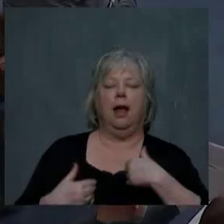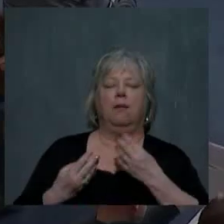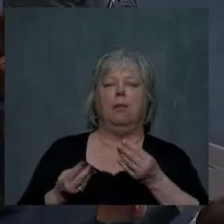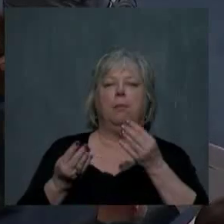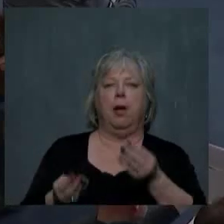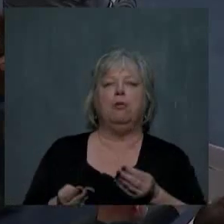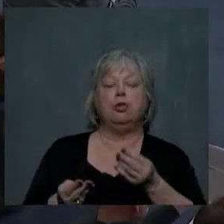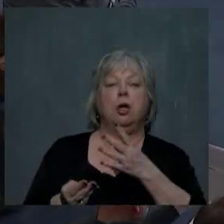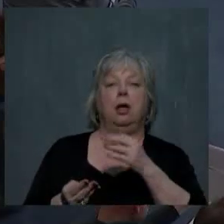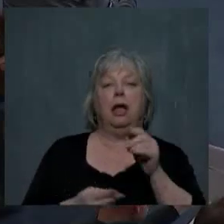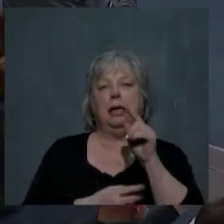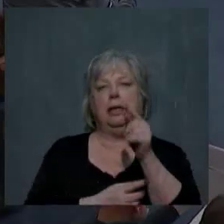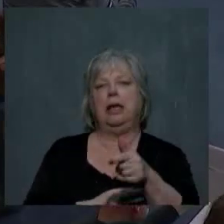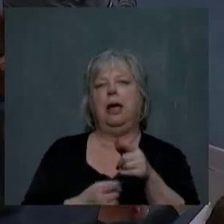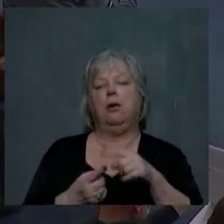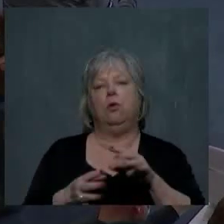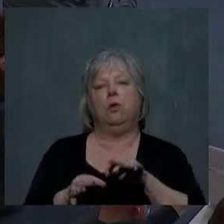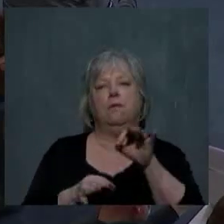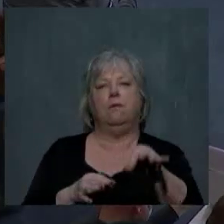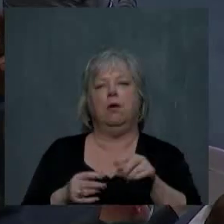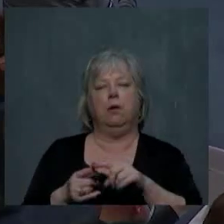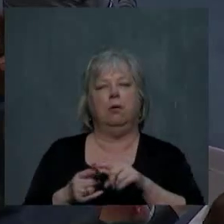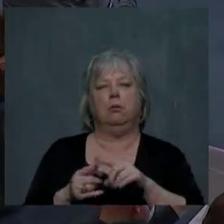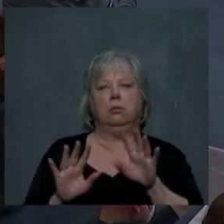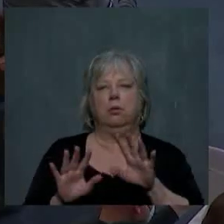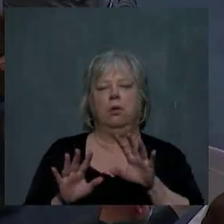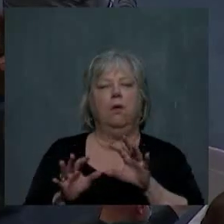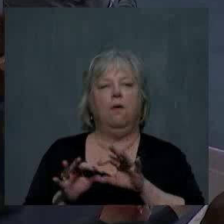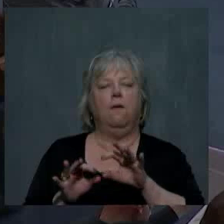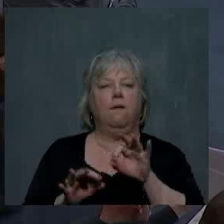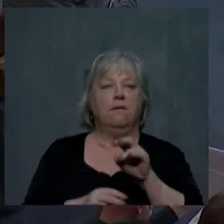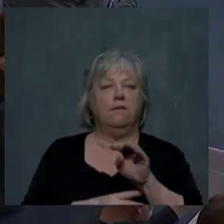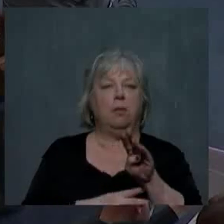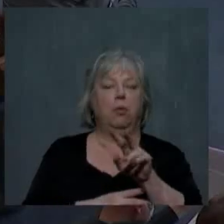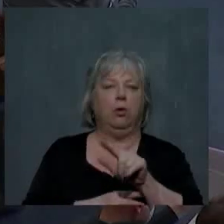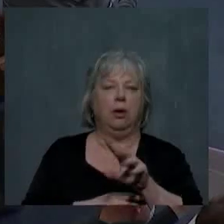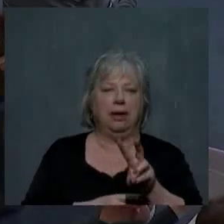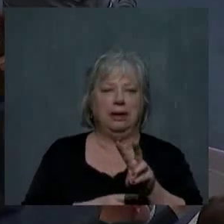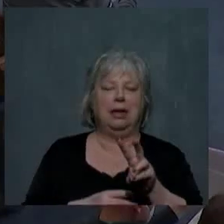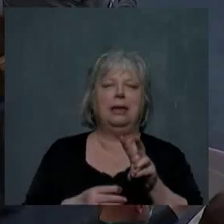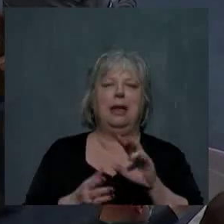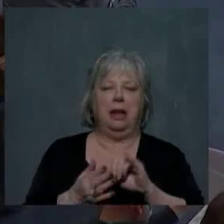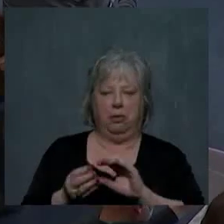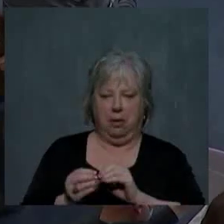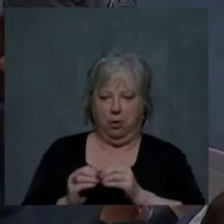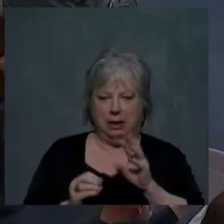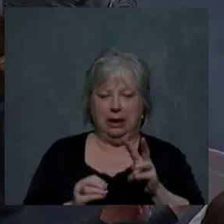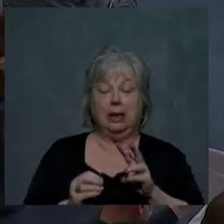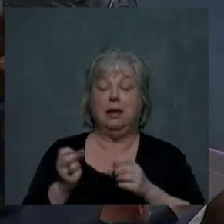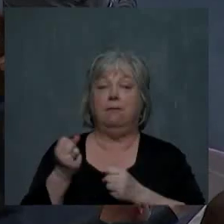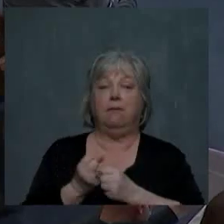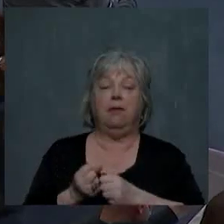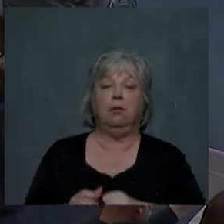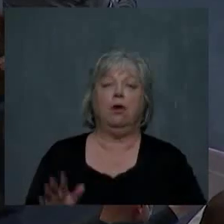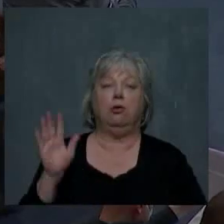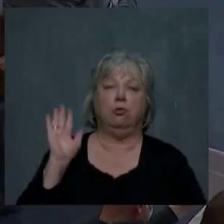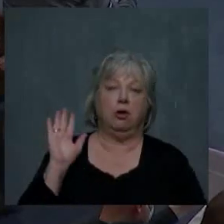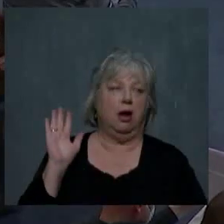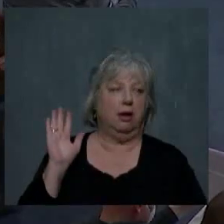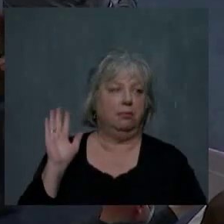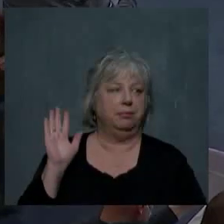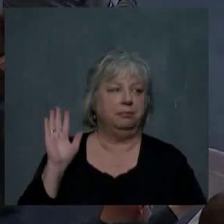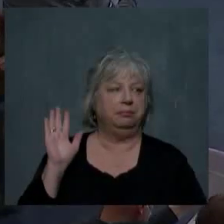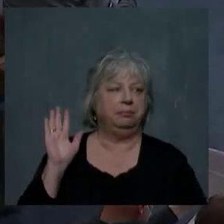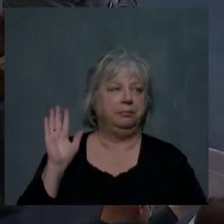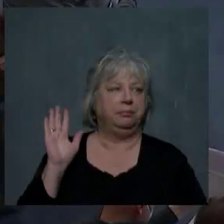motion to defer that item to February 26th. That was item 6. Those in favor of the bylaw waiver, raise